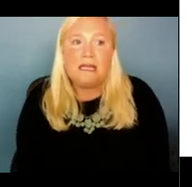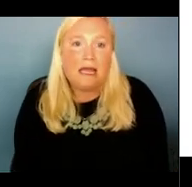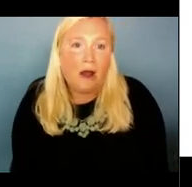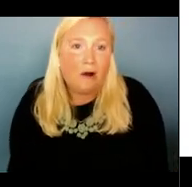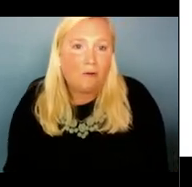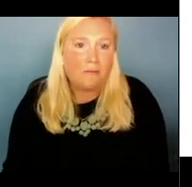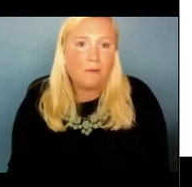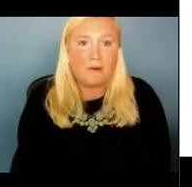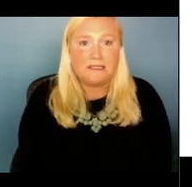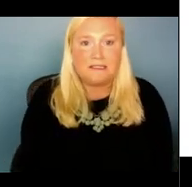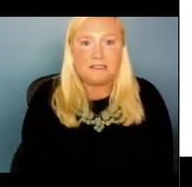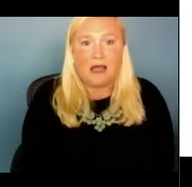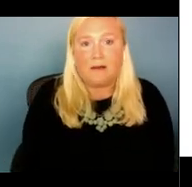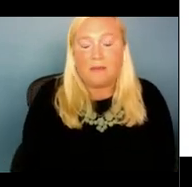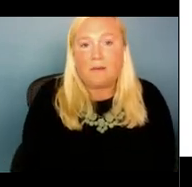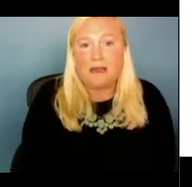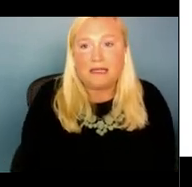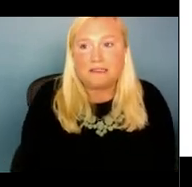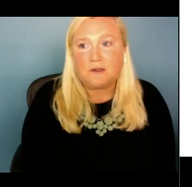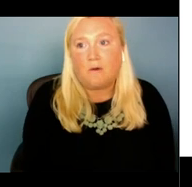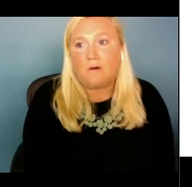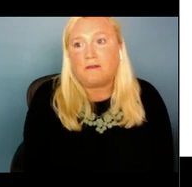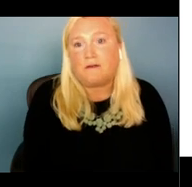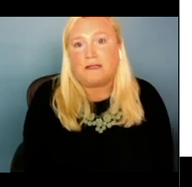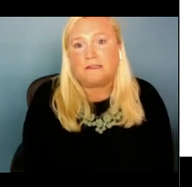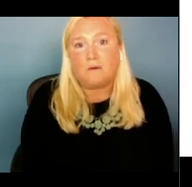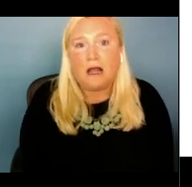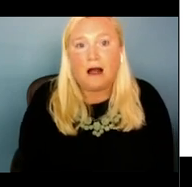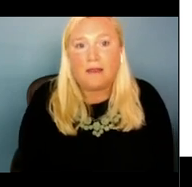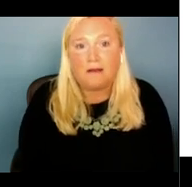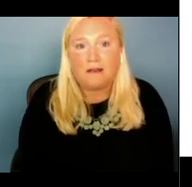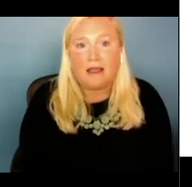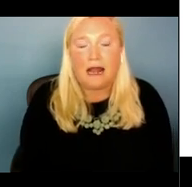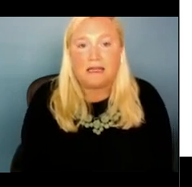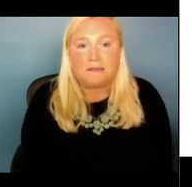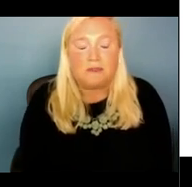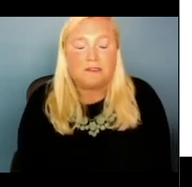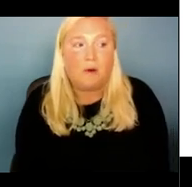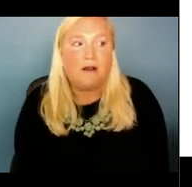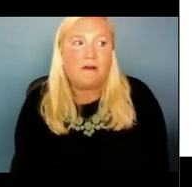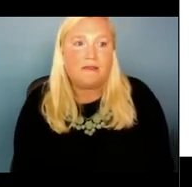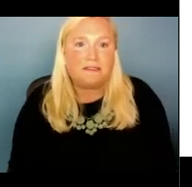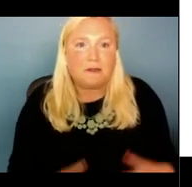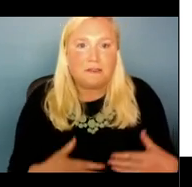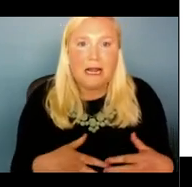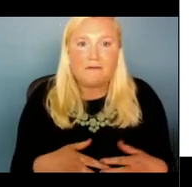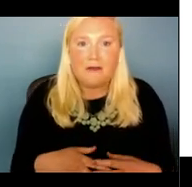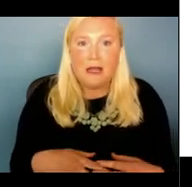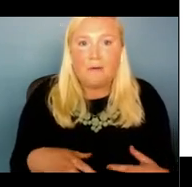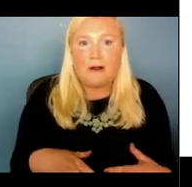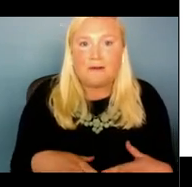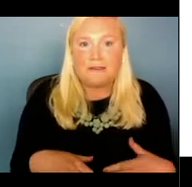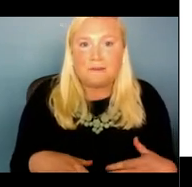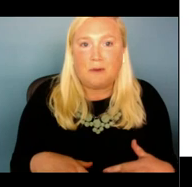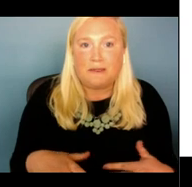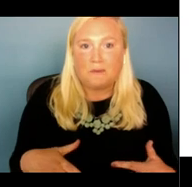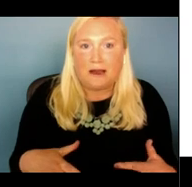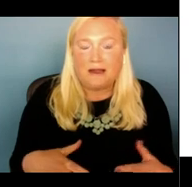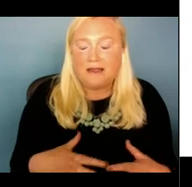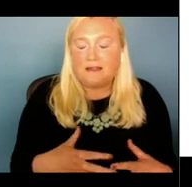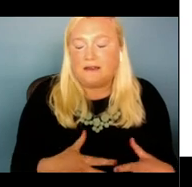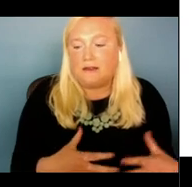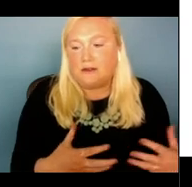What are you seeing at home? What's happening at school? Are there things going on that I can be supportive with? And so it's kind of one of